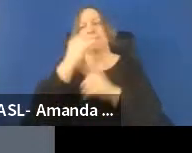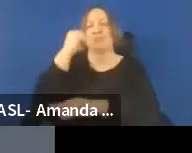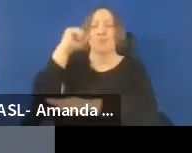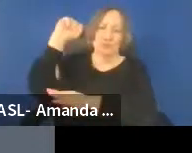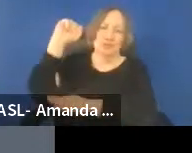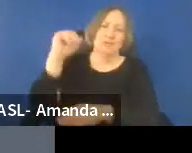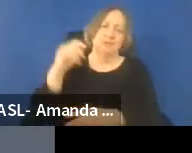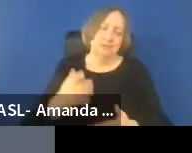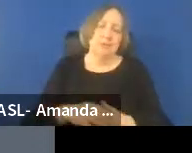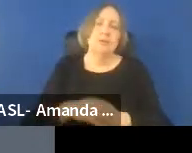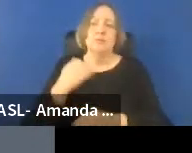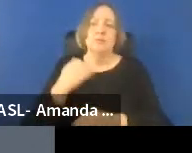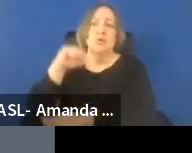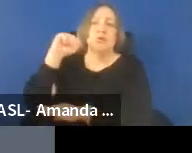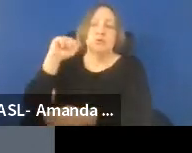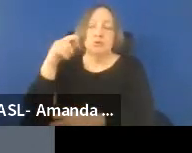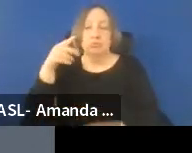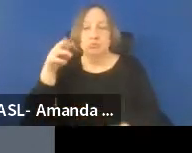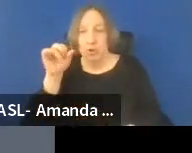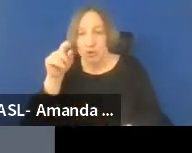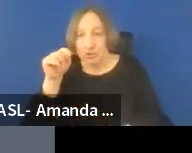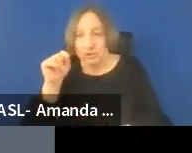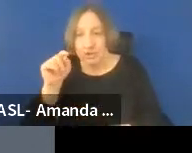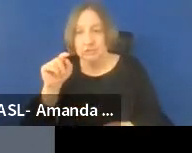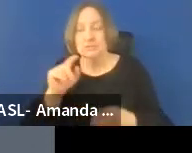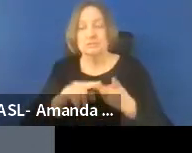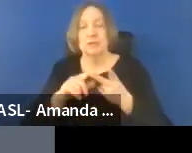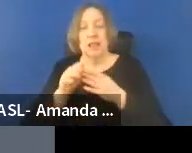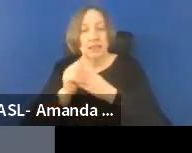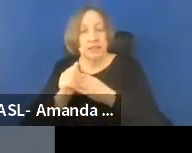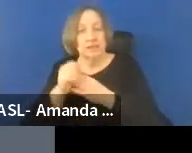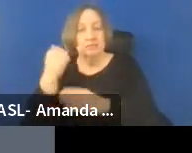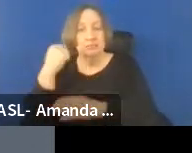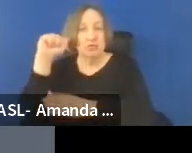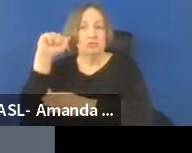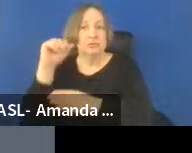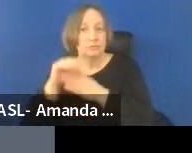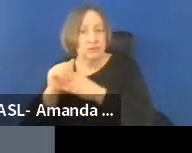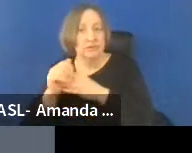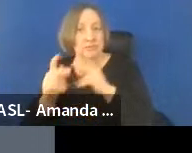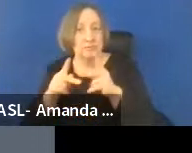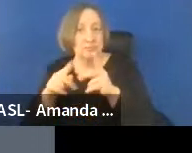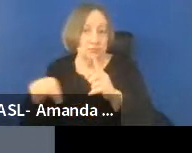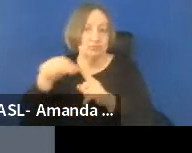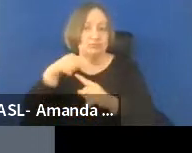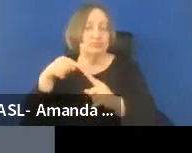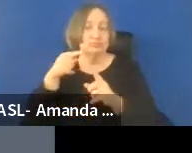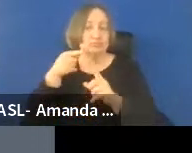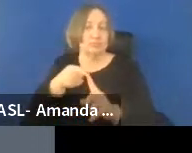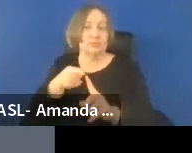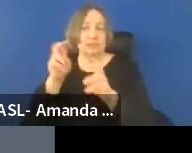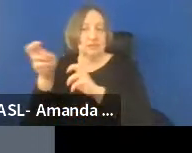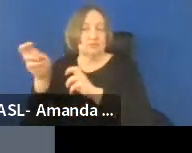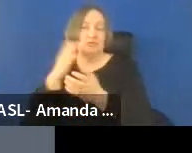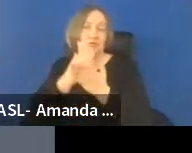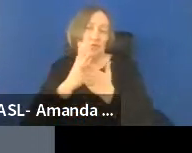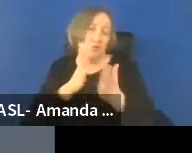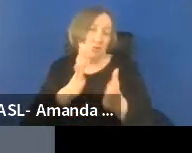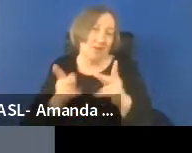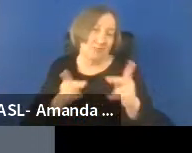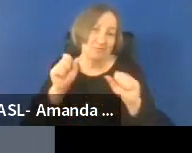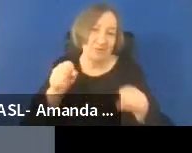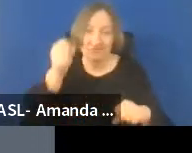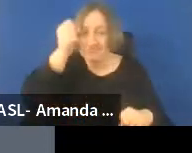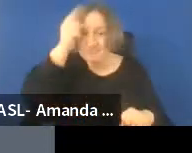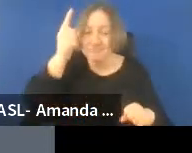our protests and leading protests to organize people around certain issues is a good way to get people to understand where